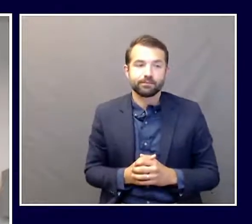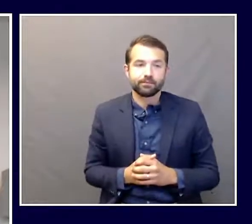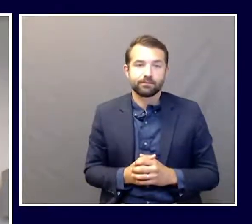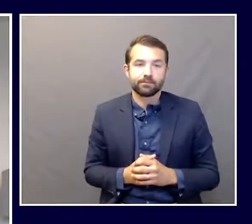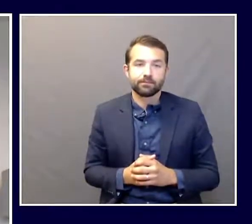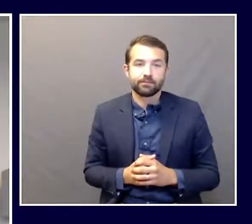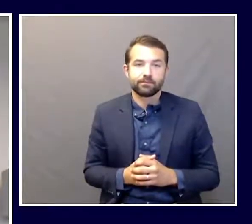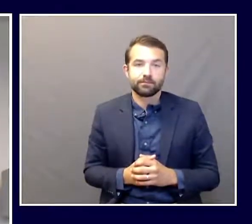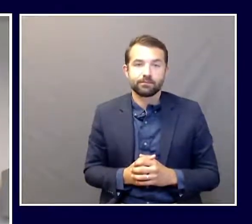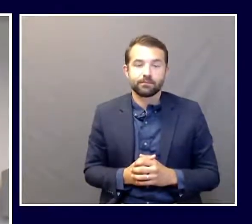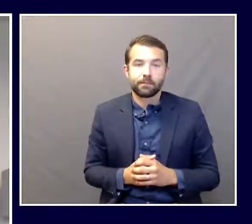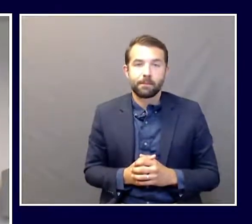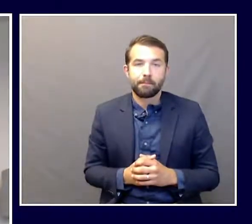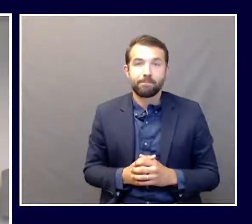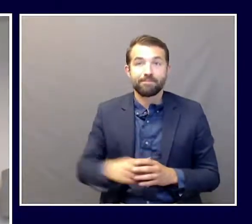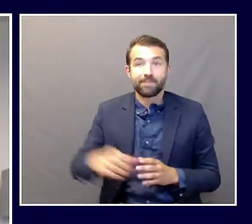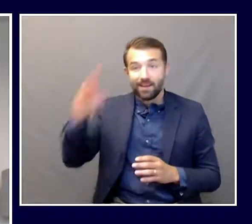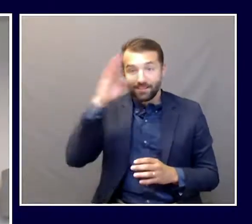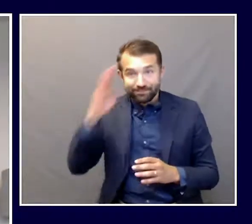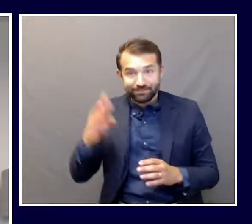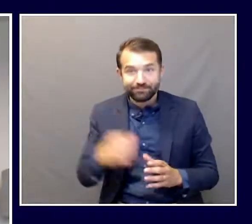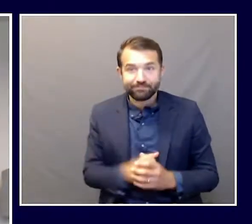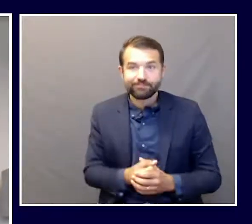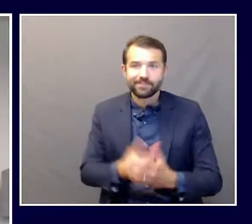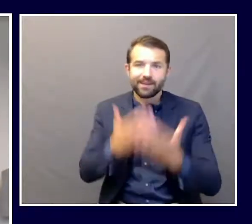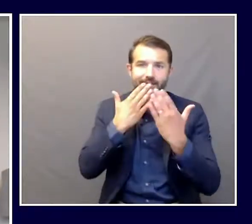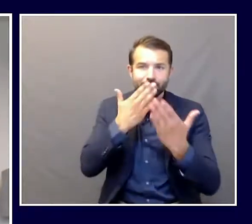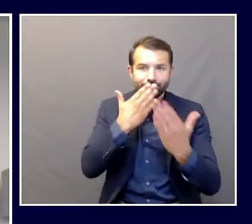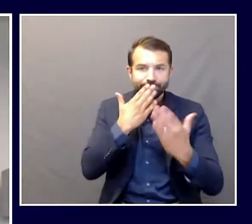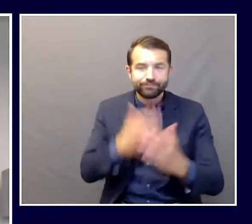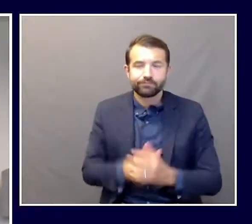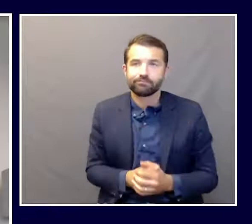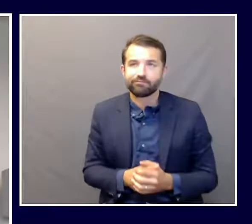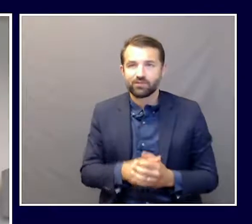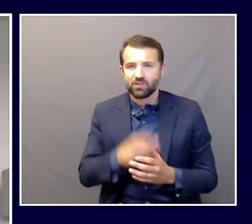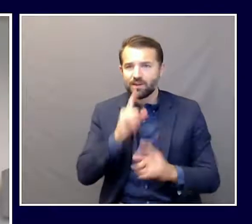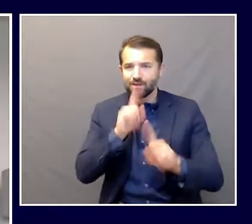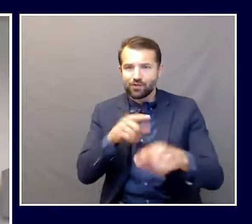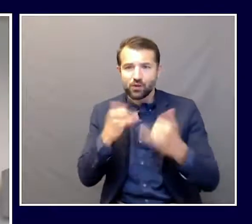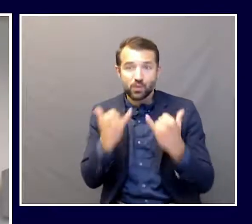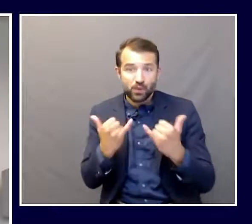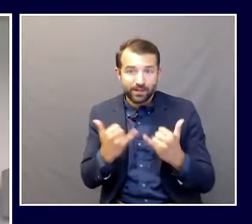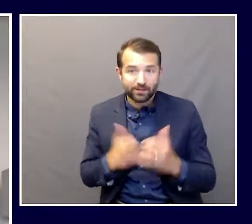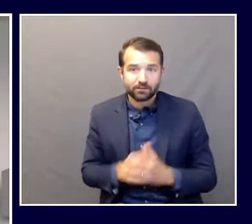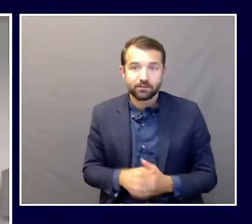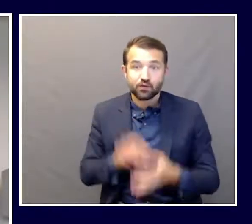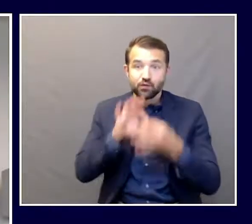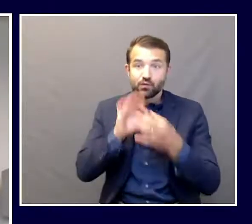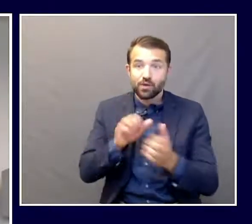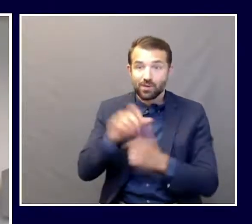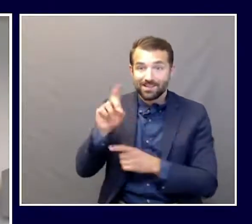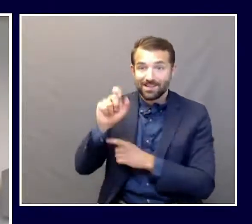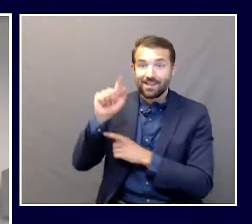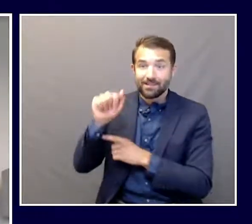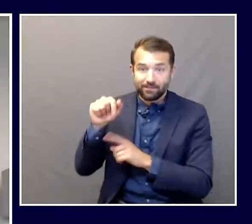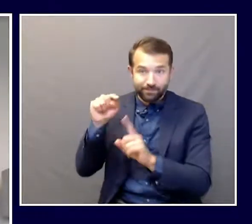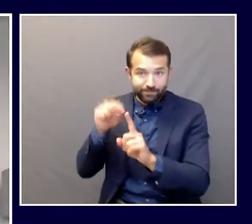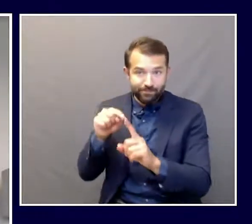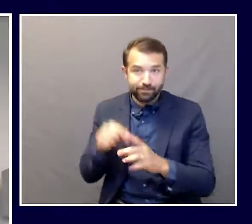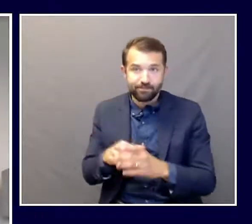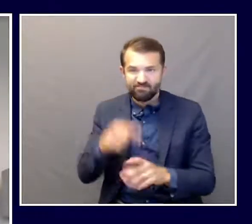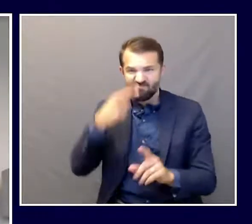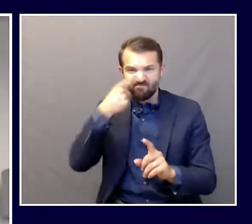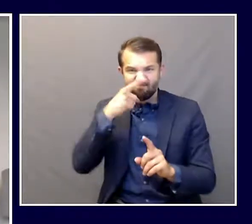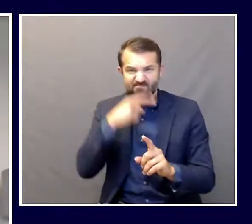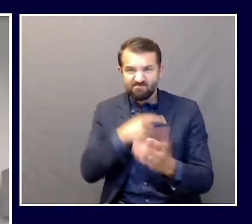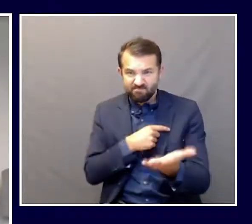Hi, Dr. Shah. Thanks for taking our questions today. I'll keep along the Delta variant theme, if you don't mind. I know